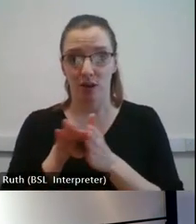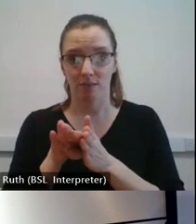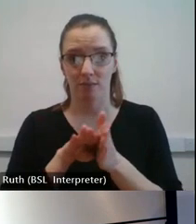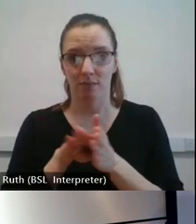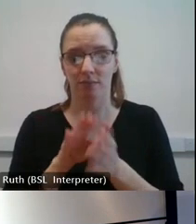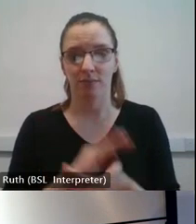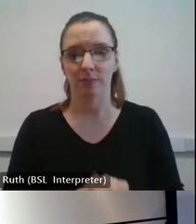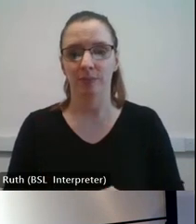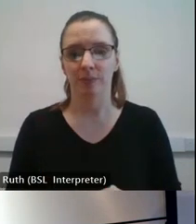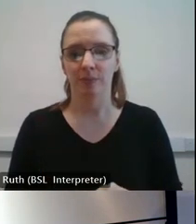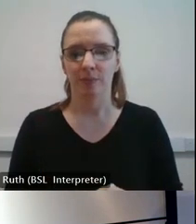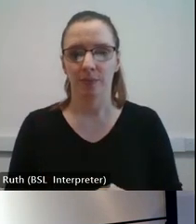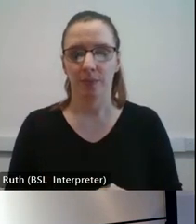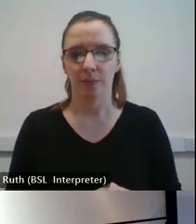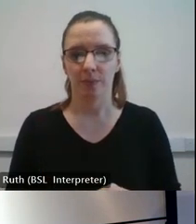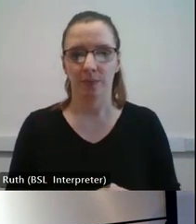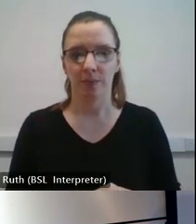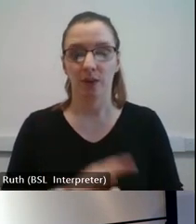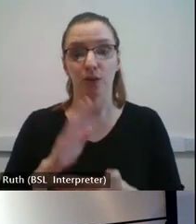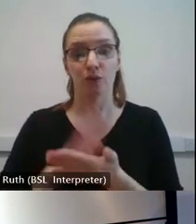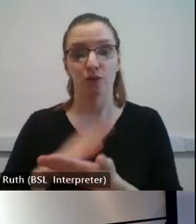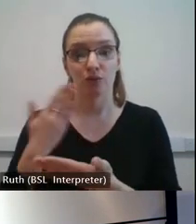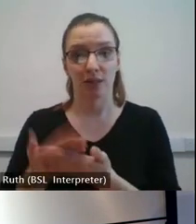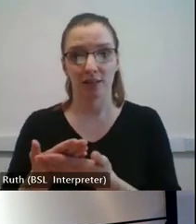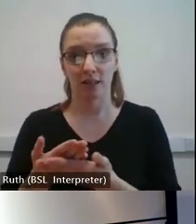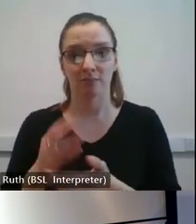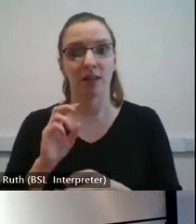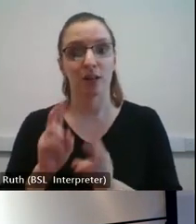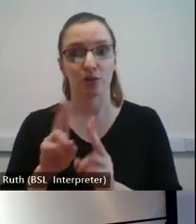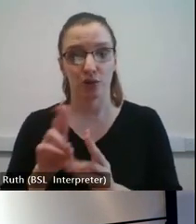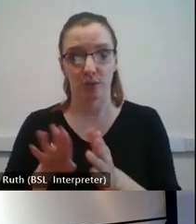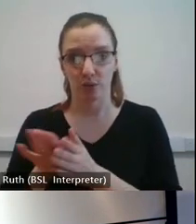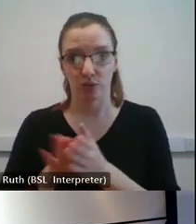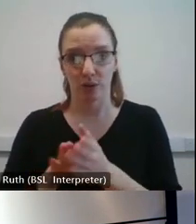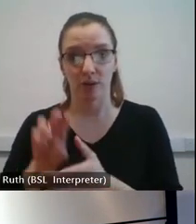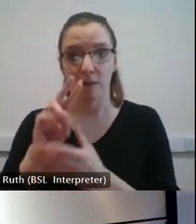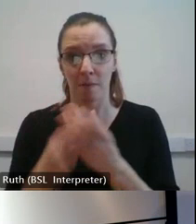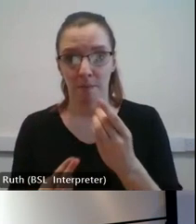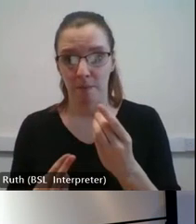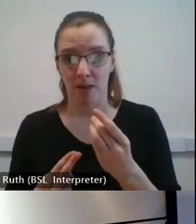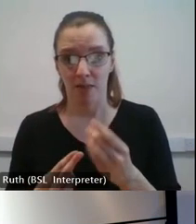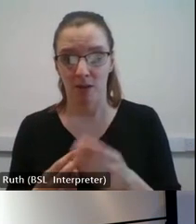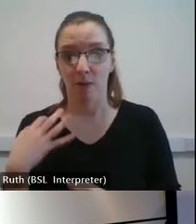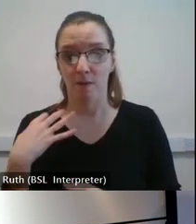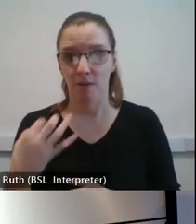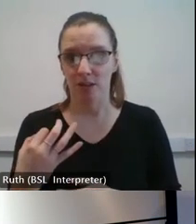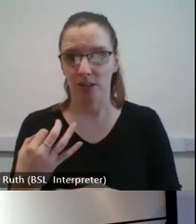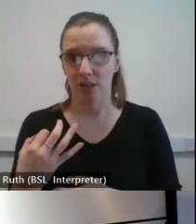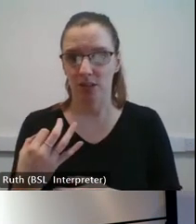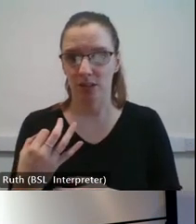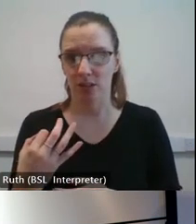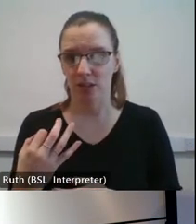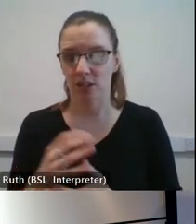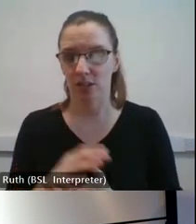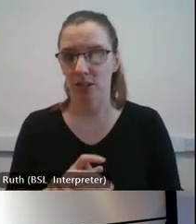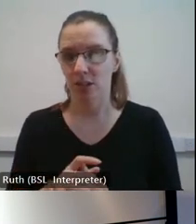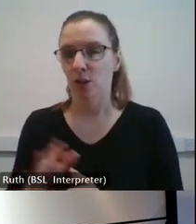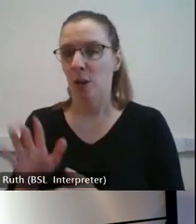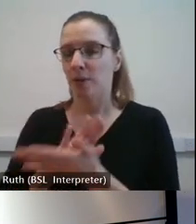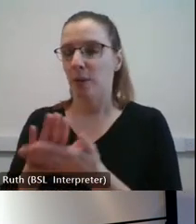So would the translator interpreter training for bilingual volunteers resolve some issues? So I assume that that question is around